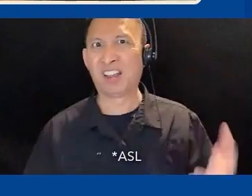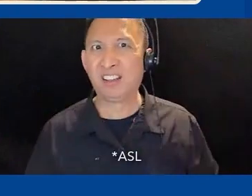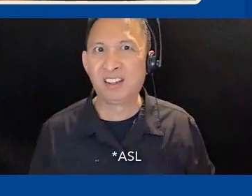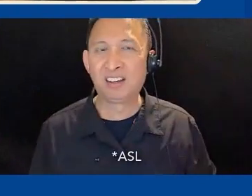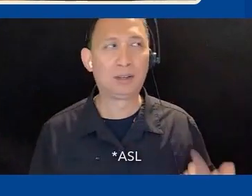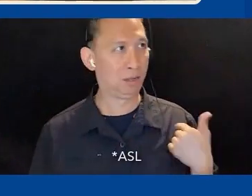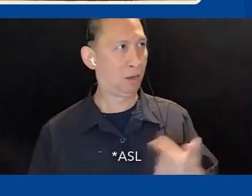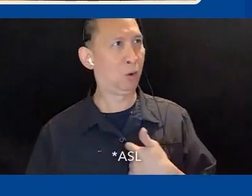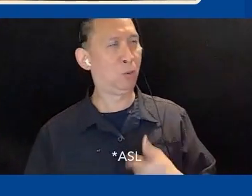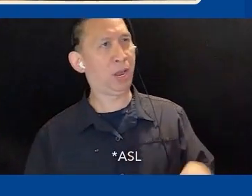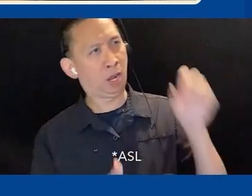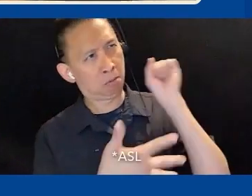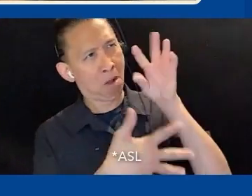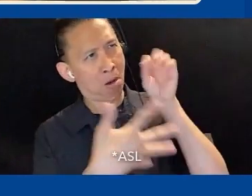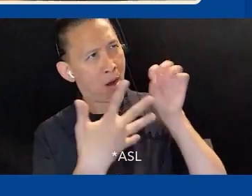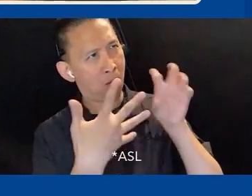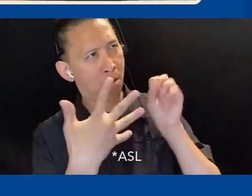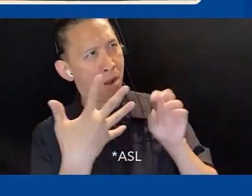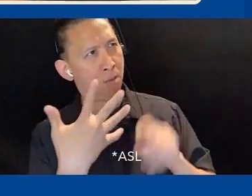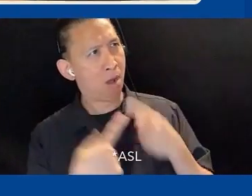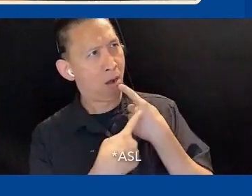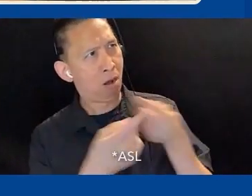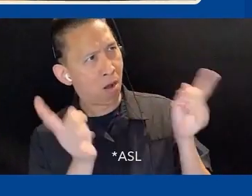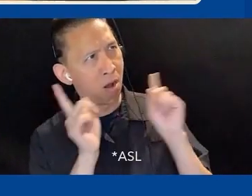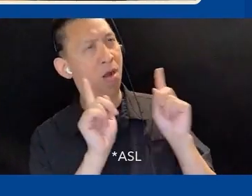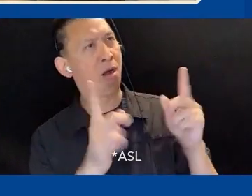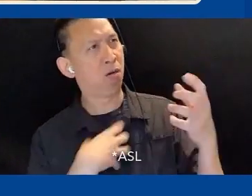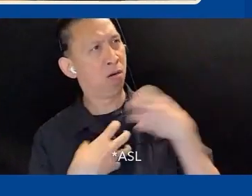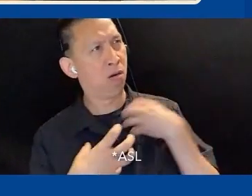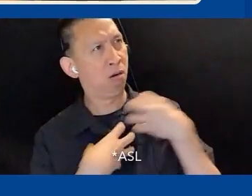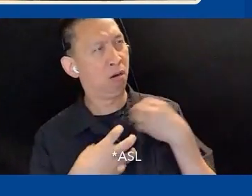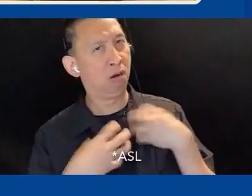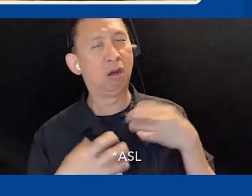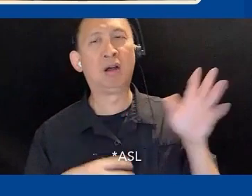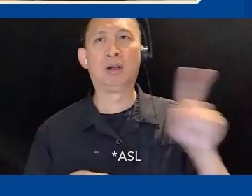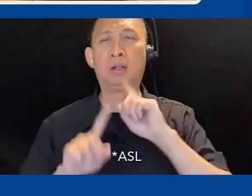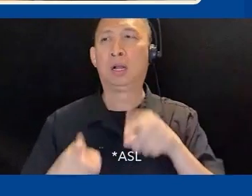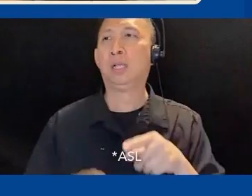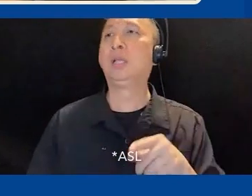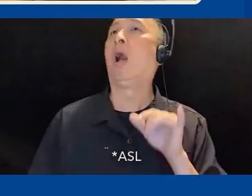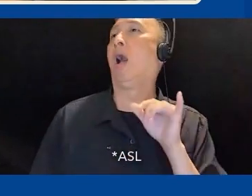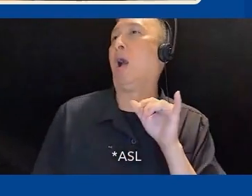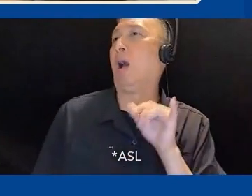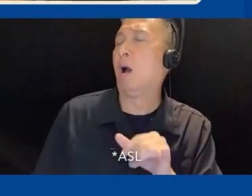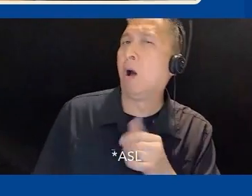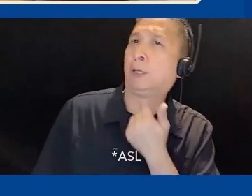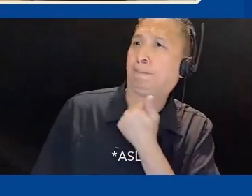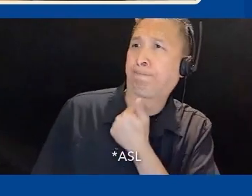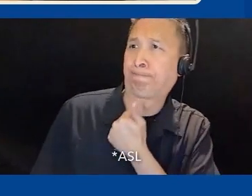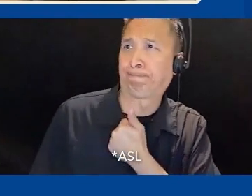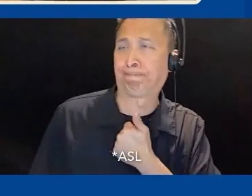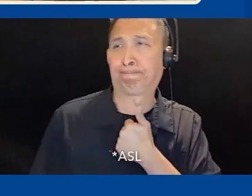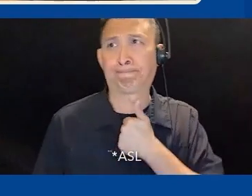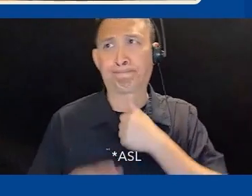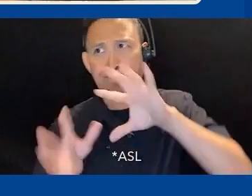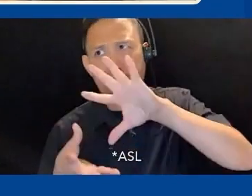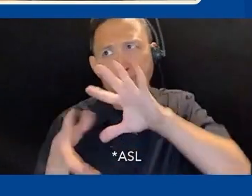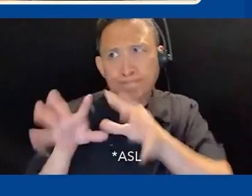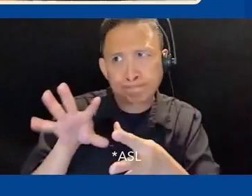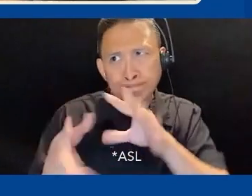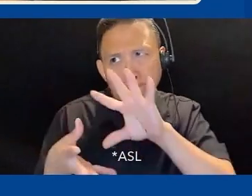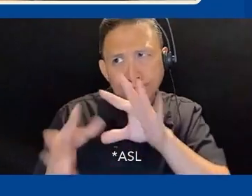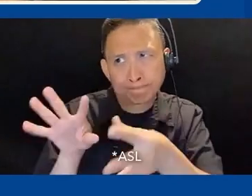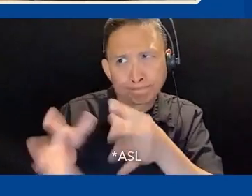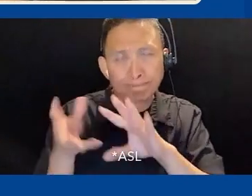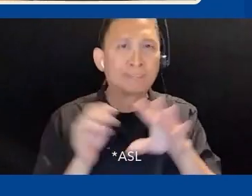raising up, and some of the responses felt rather manicured and engineered when the Sundance was